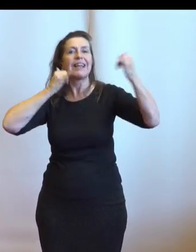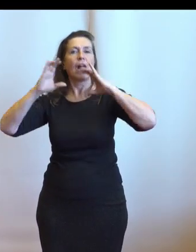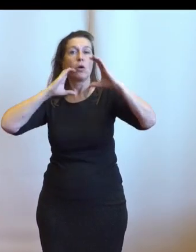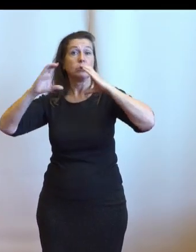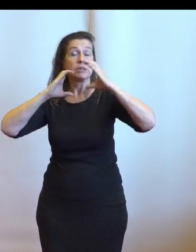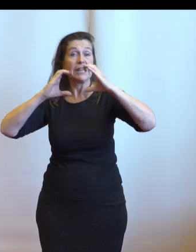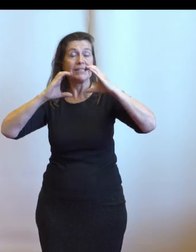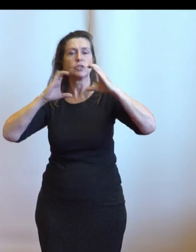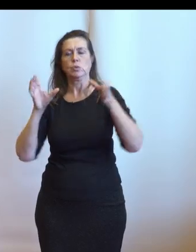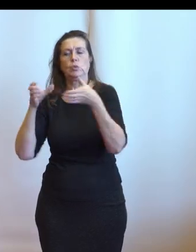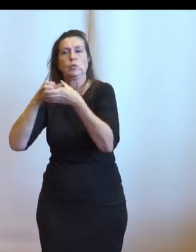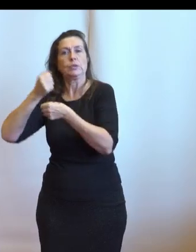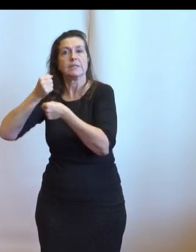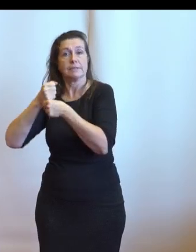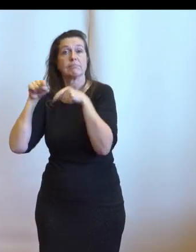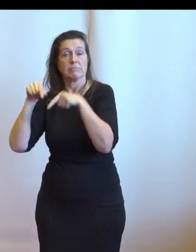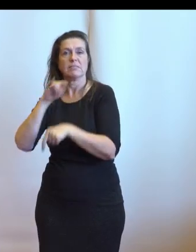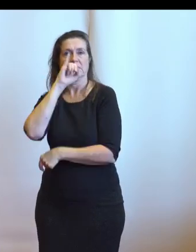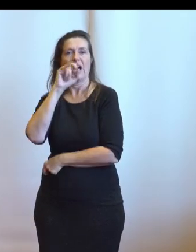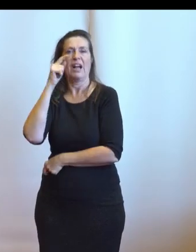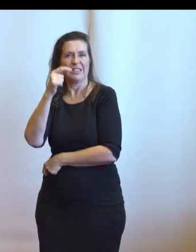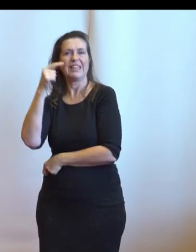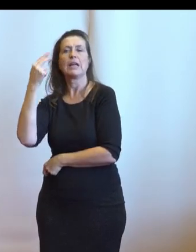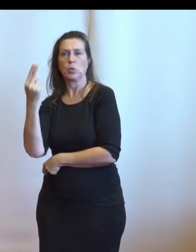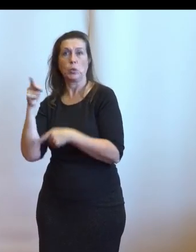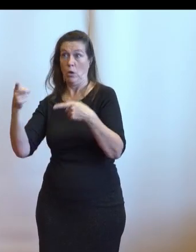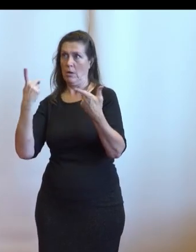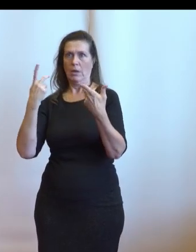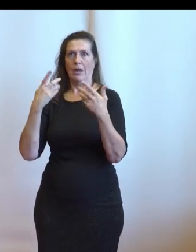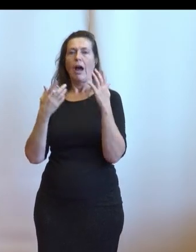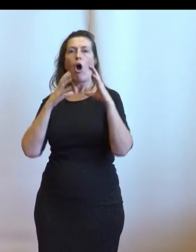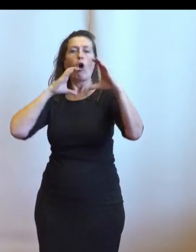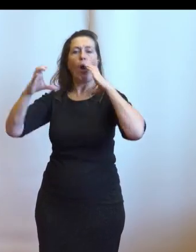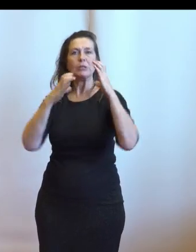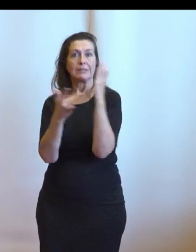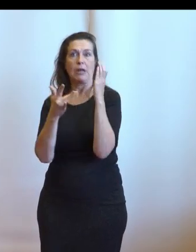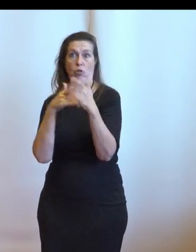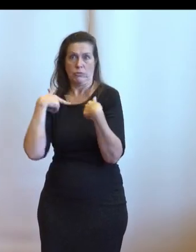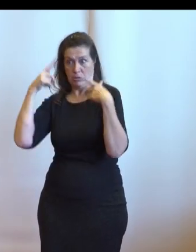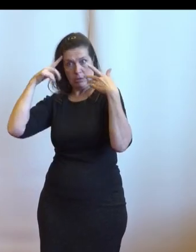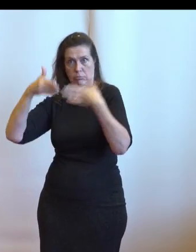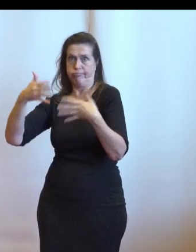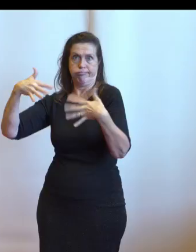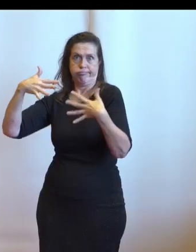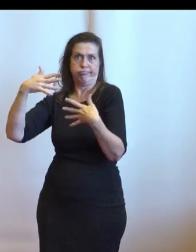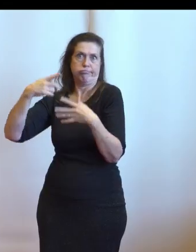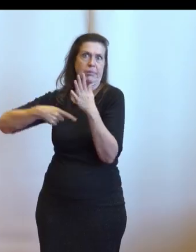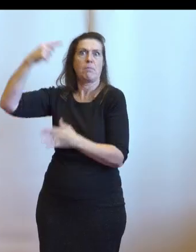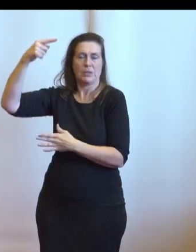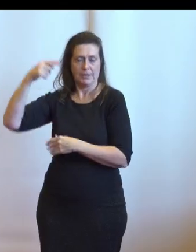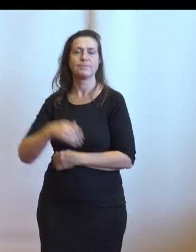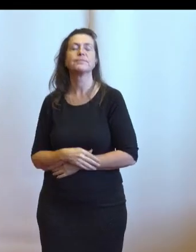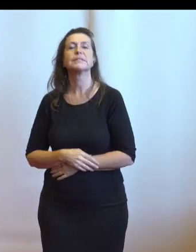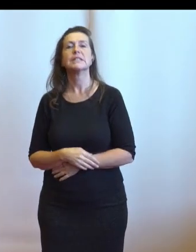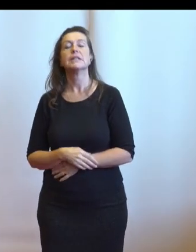are in charge with information communication technologies. What I want to share is that for